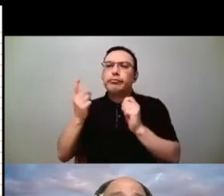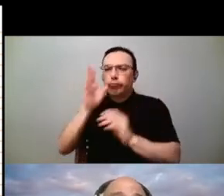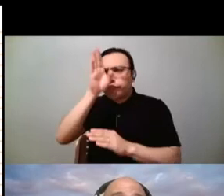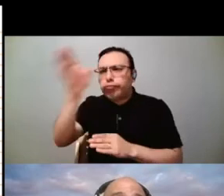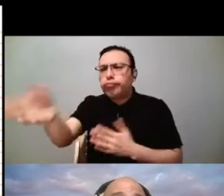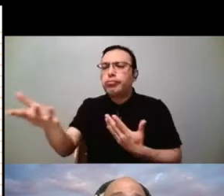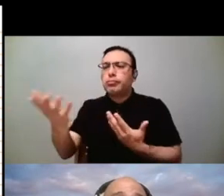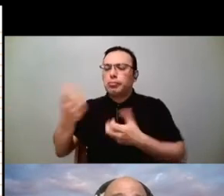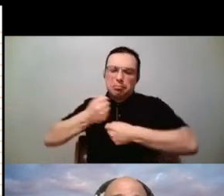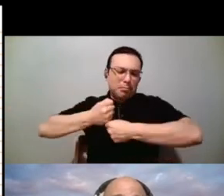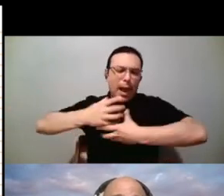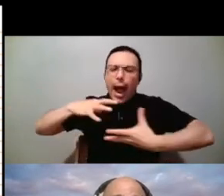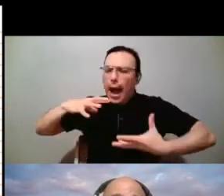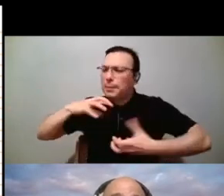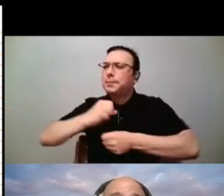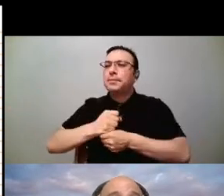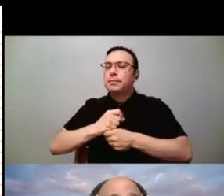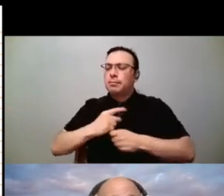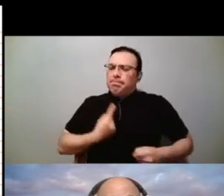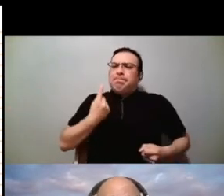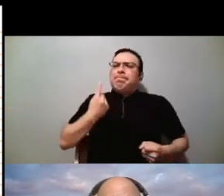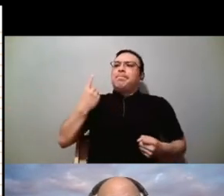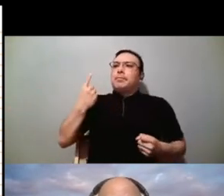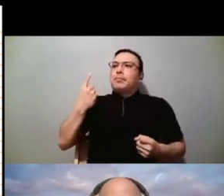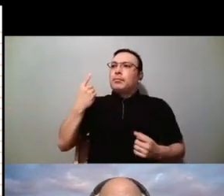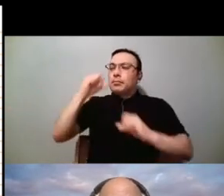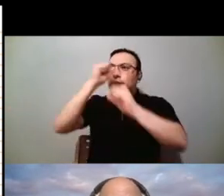indignation, revelation, imagination.